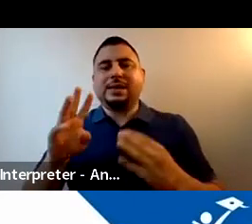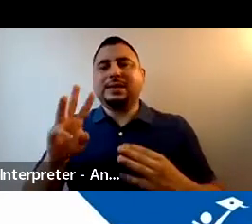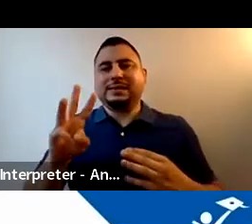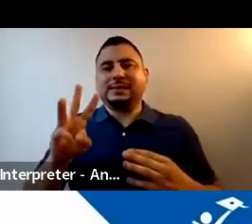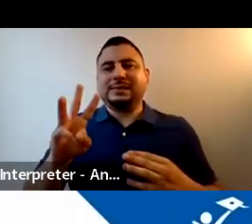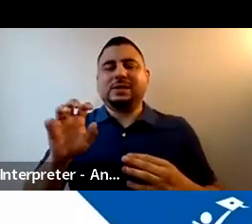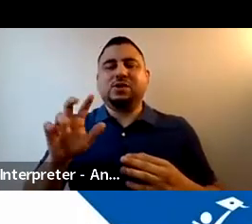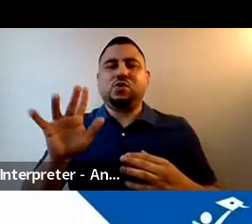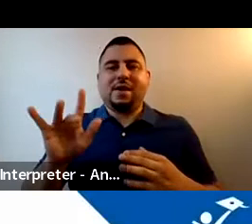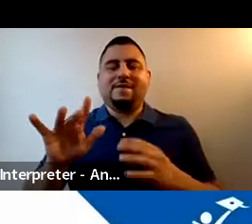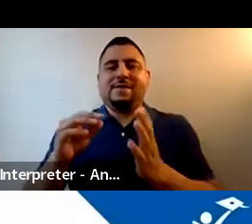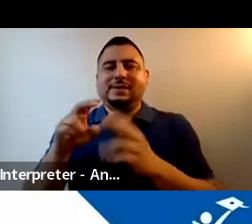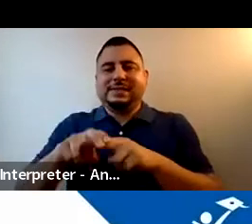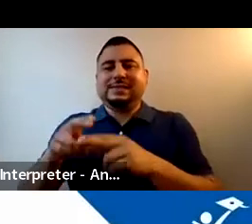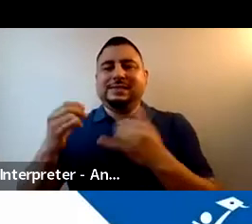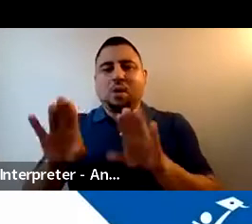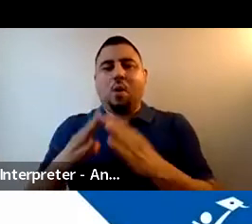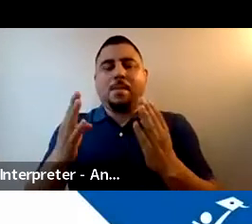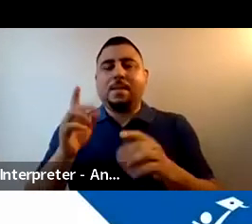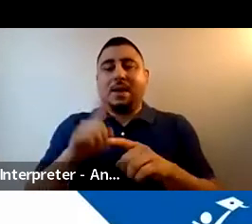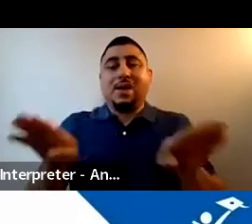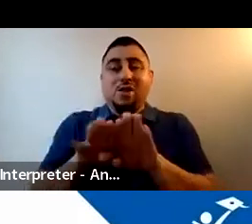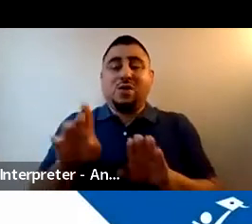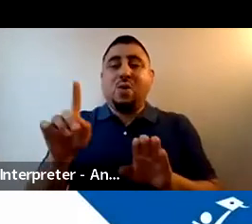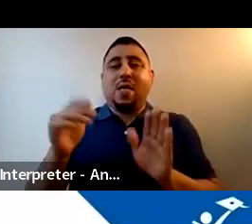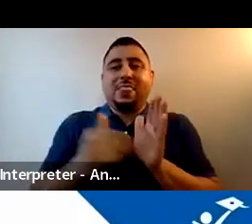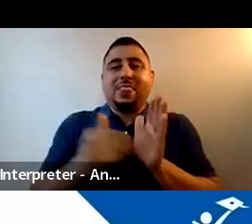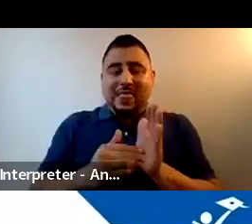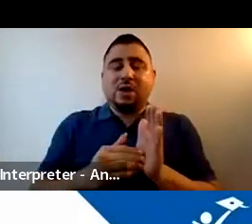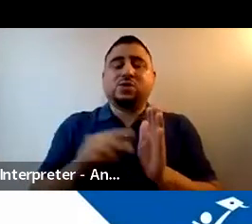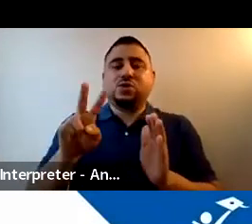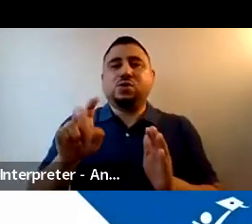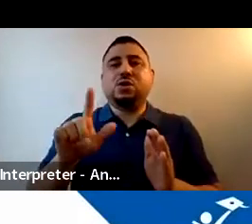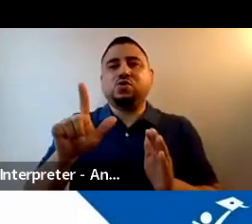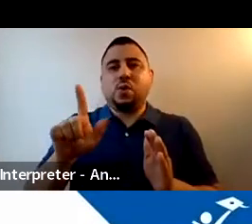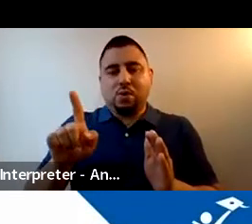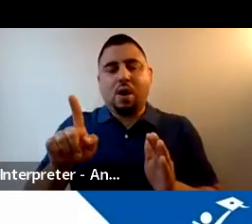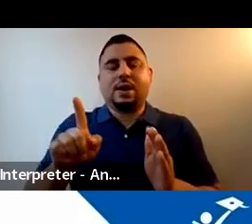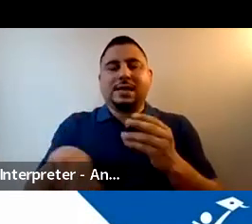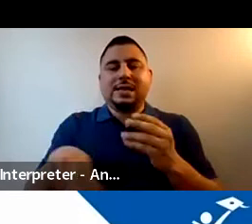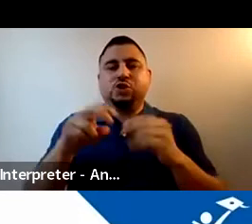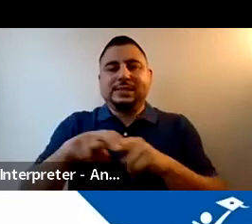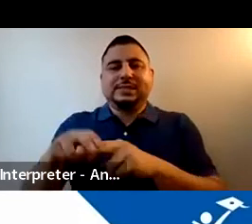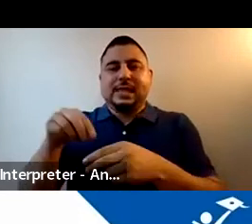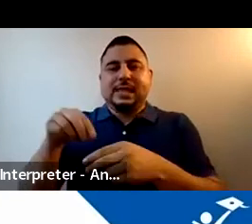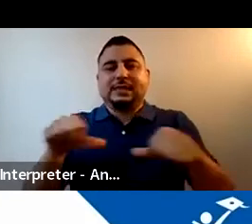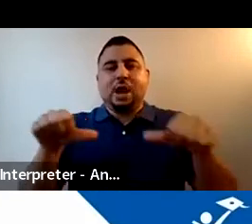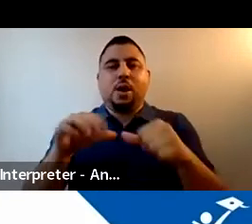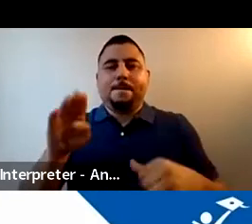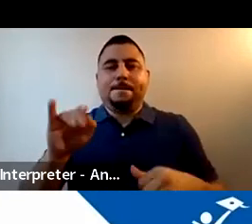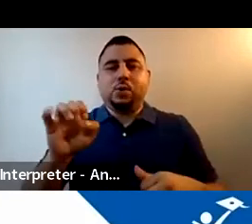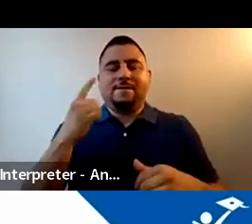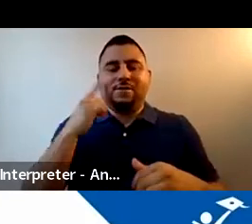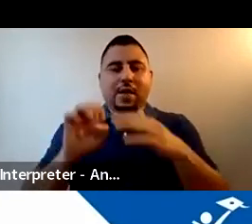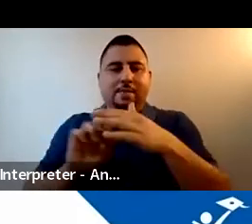you close Pointer Ridge, you will be looking for 1,221 additional seats in this area of Bowie for elementary school